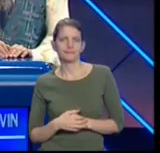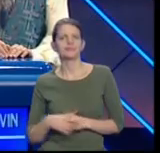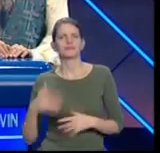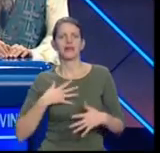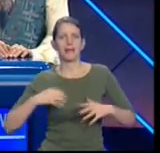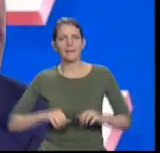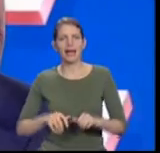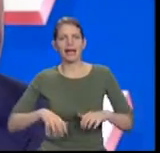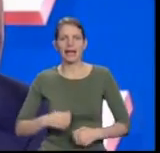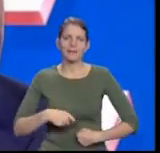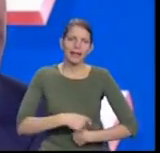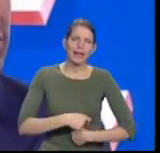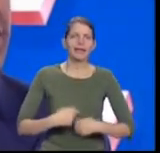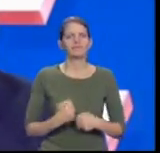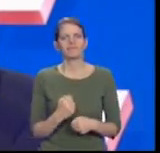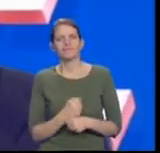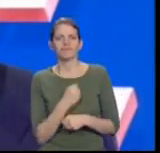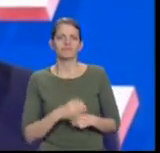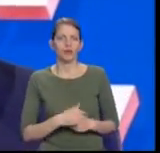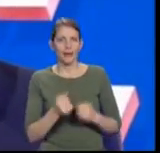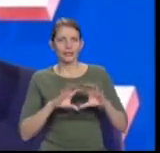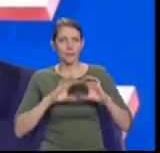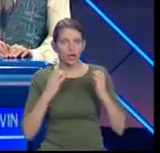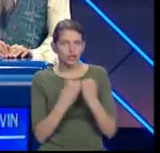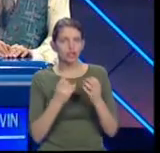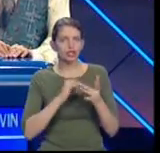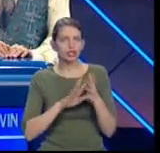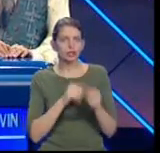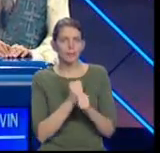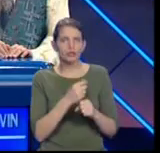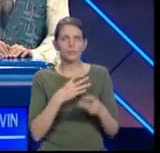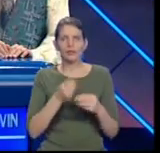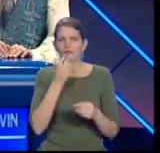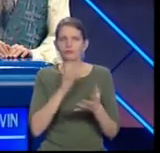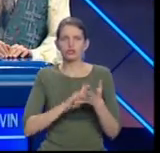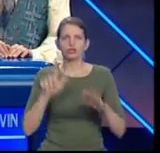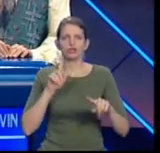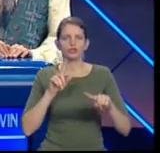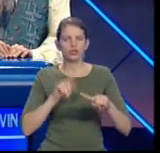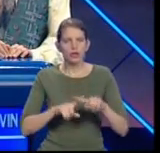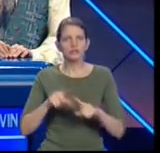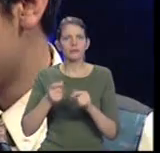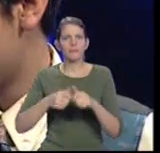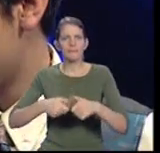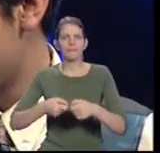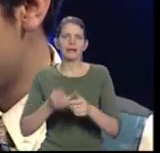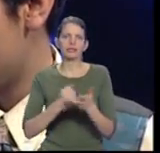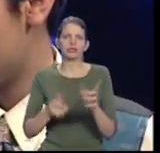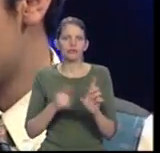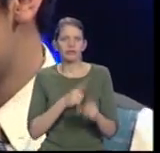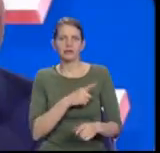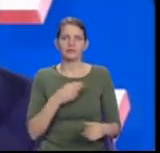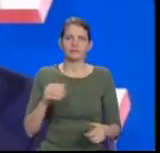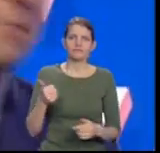and lovely choux pastry. So what, he's generous with his baking, is he? And money. And money, right, OK. So I should tap him now for a loan. Yeah, tap him for a few,